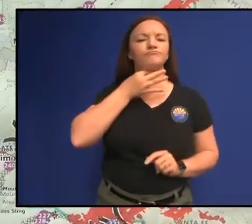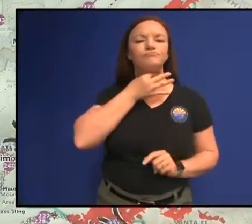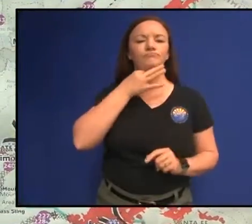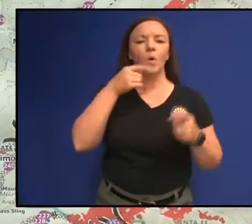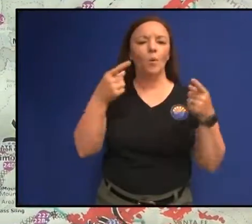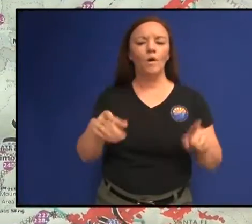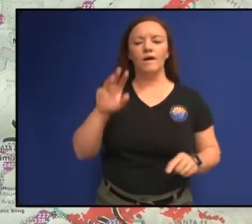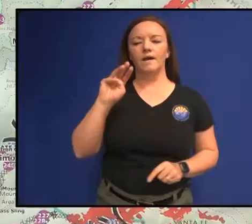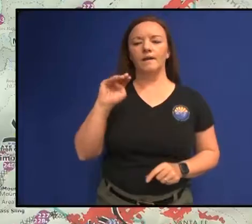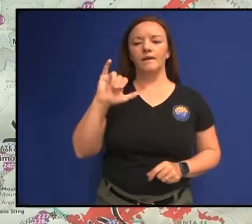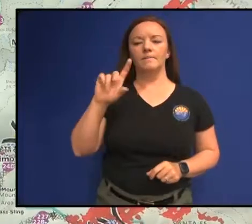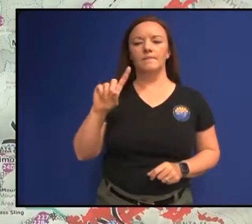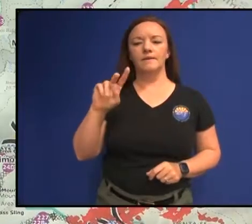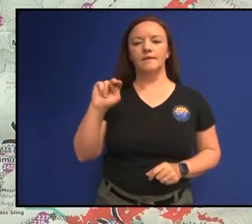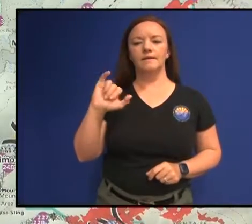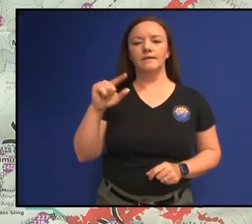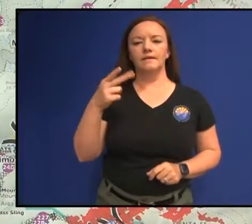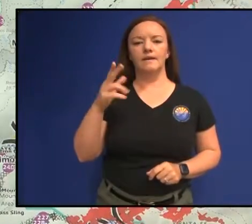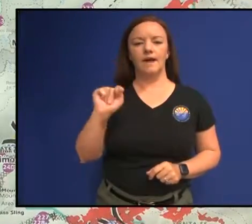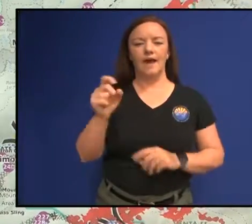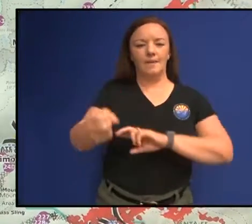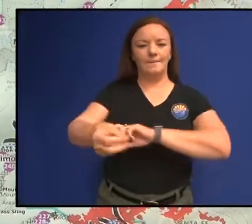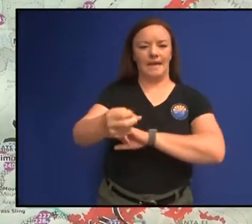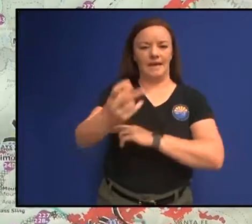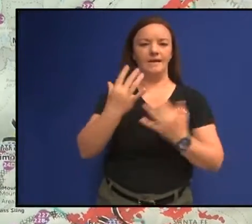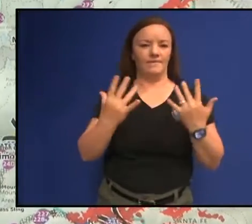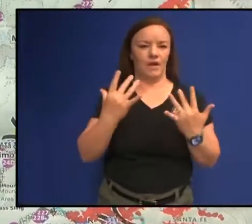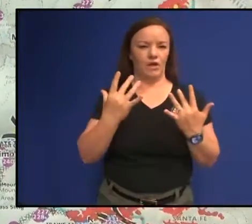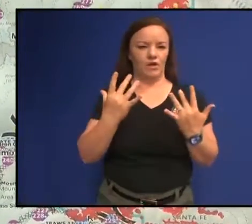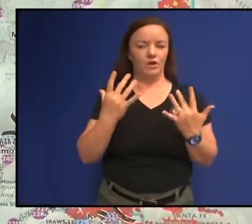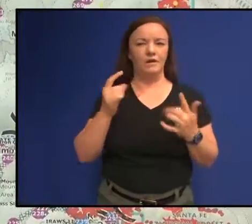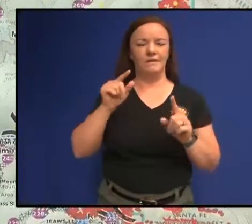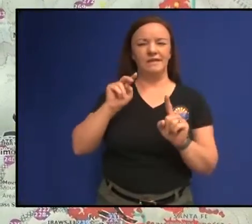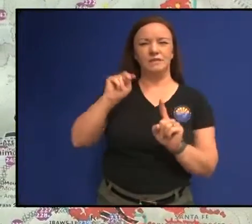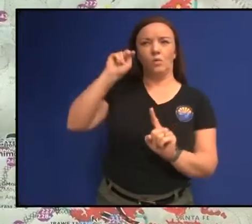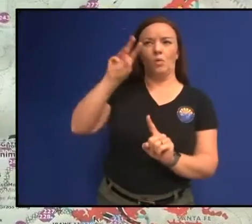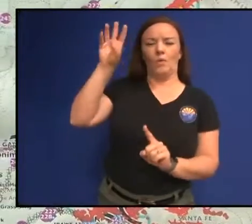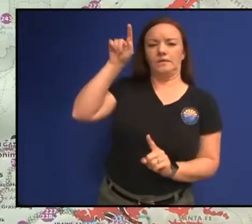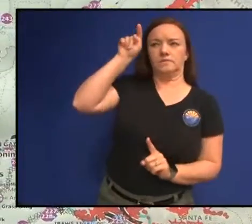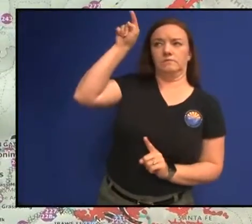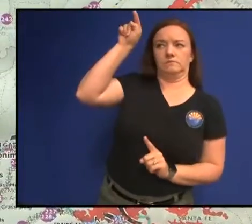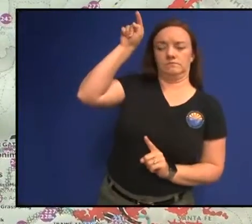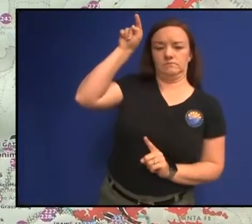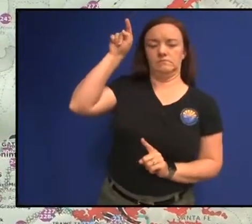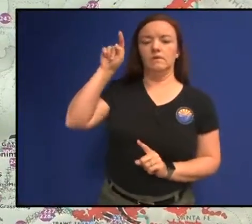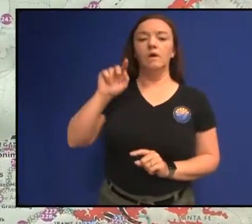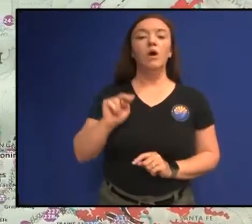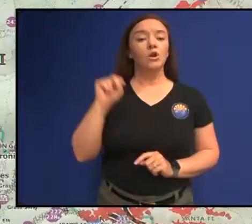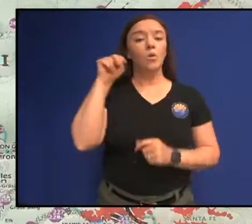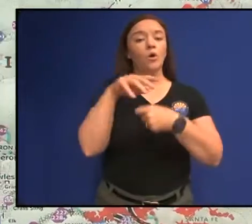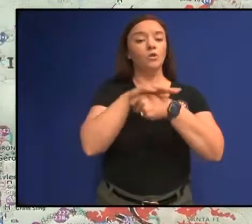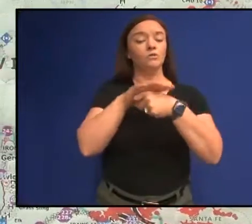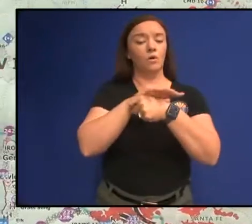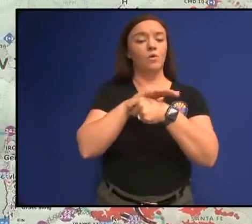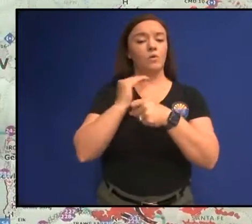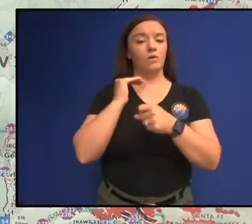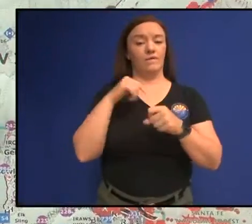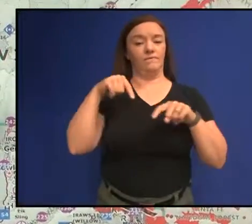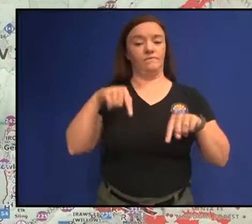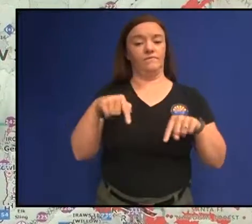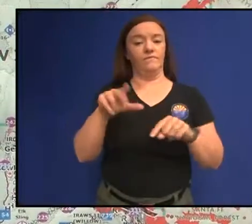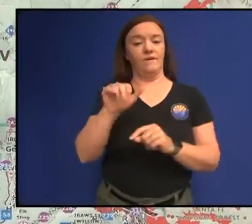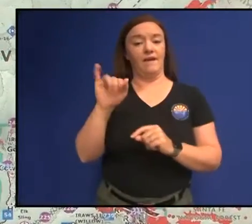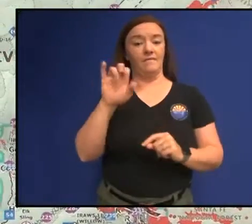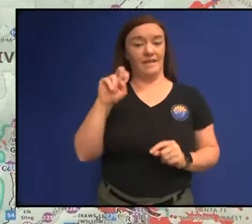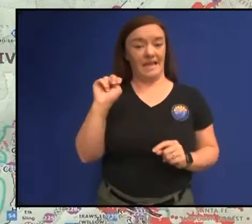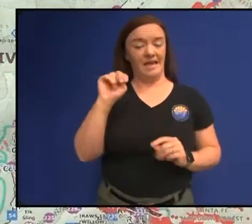Midnight Fire, which is northwest of where we're at here. the North Zone is really more tied into,